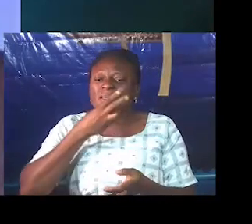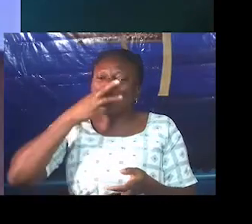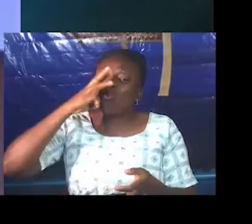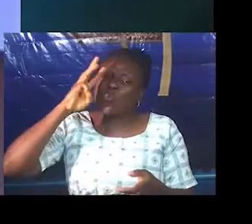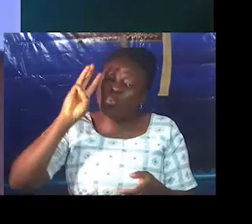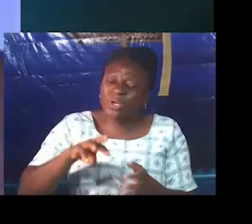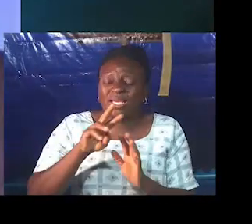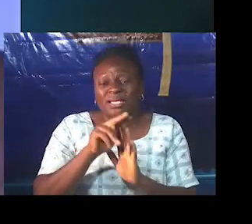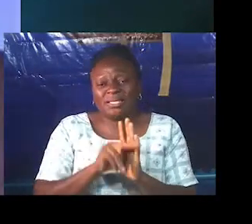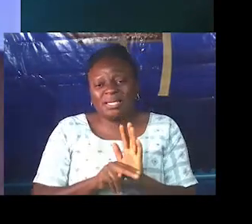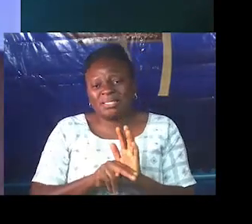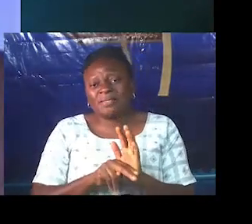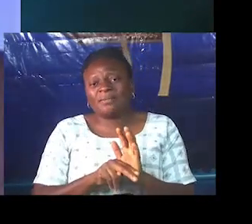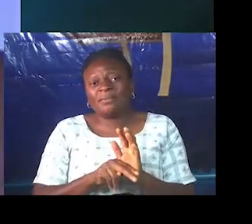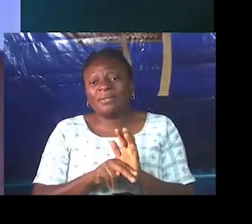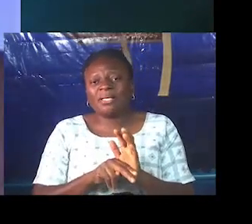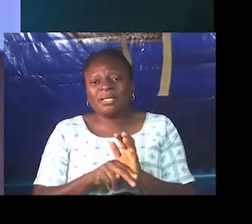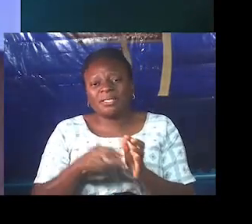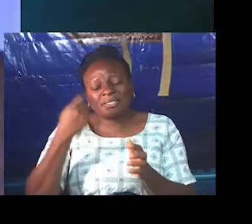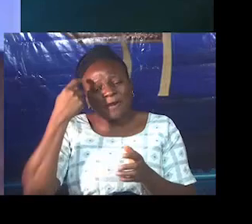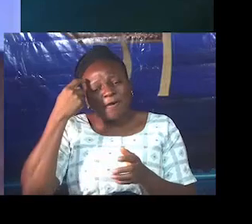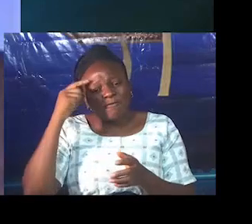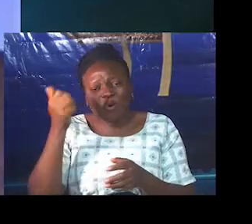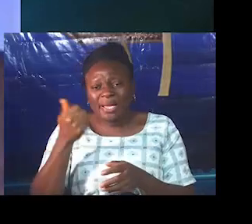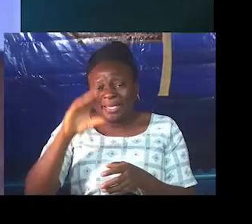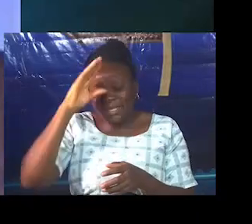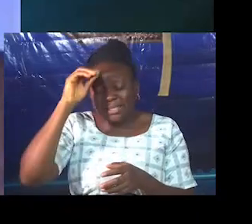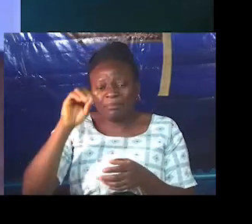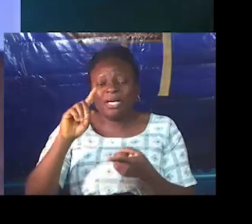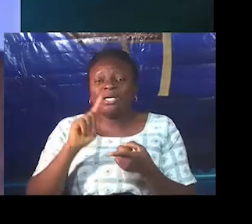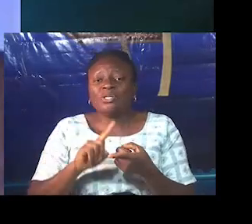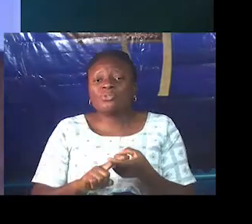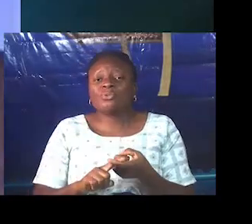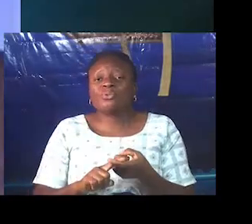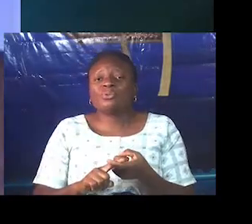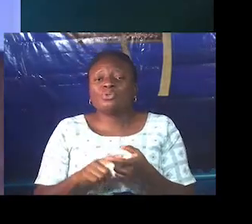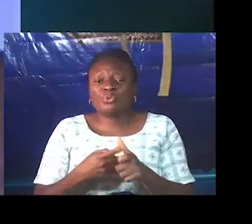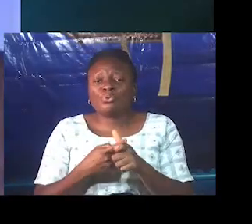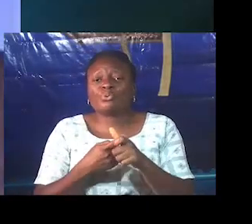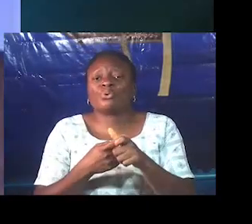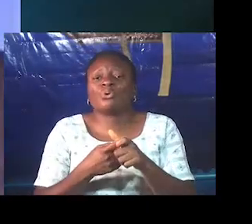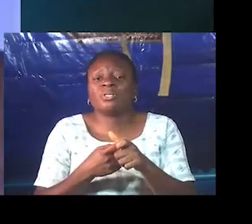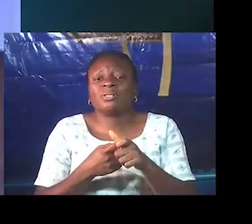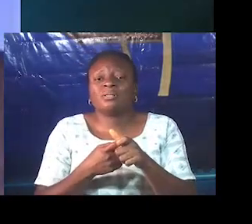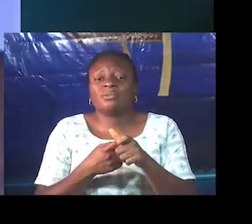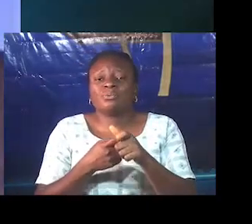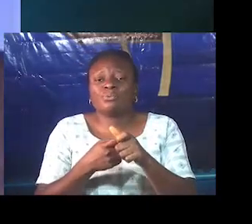you see a devil coming on your way, if you cannot deal with him, you cannot resist him, what did the Bible say you should do? Say, flee from